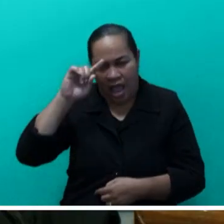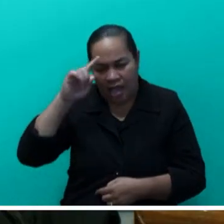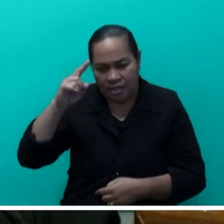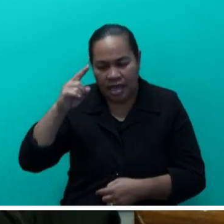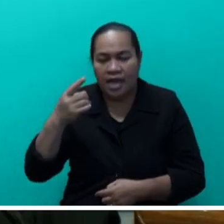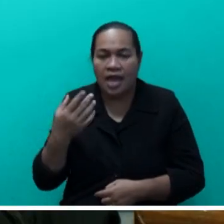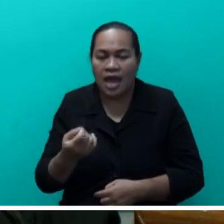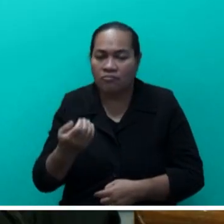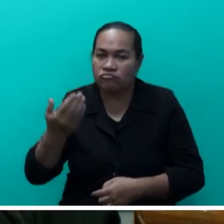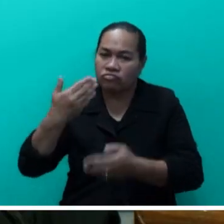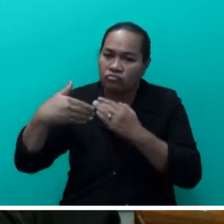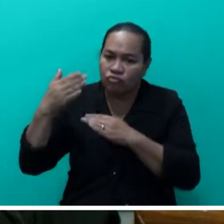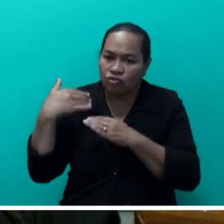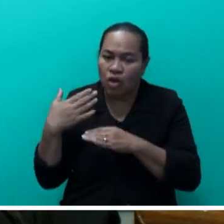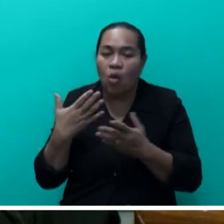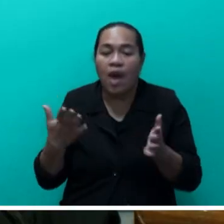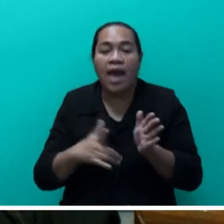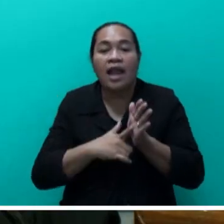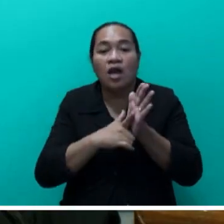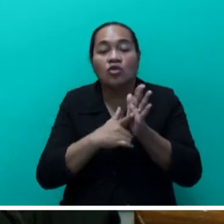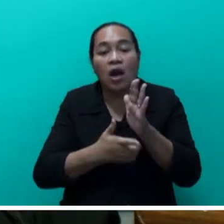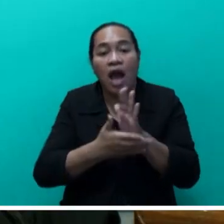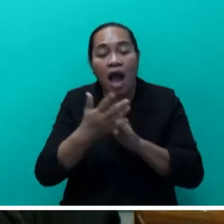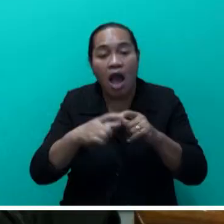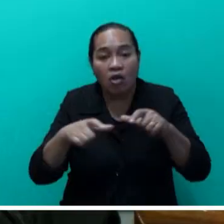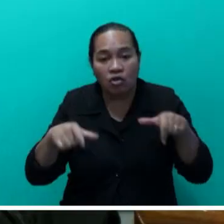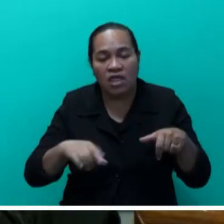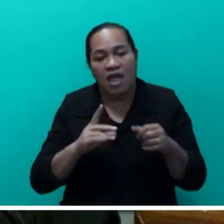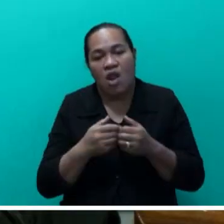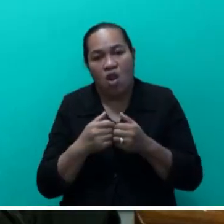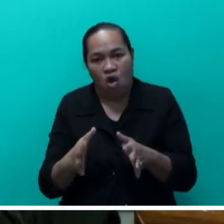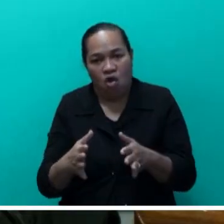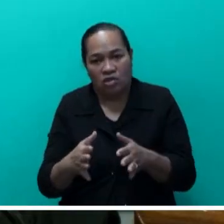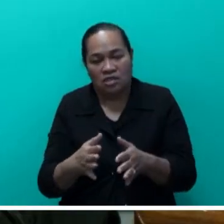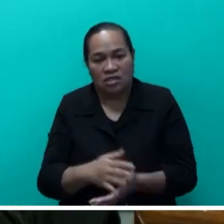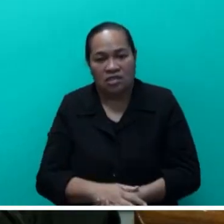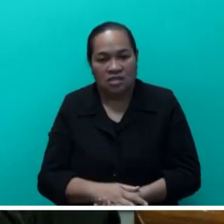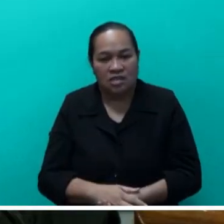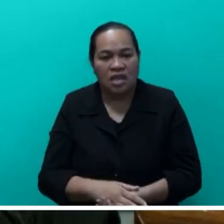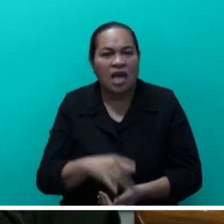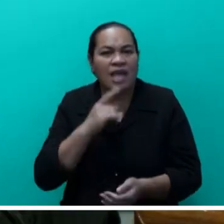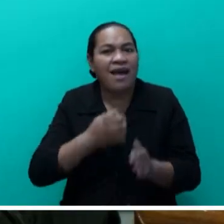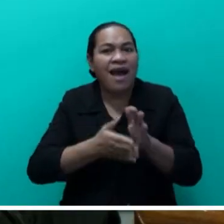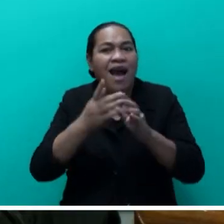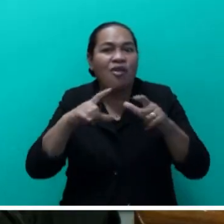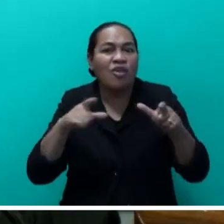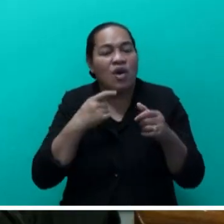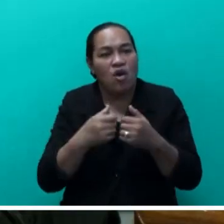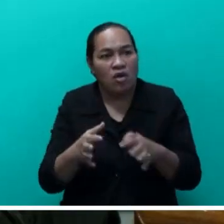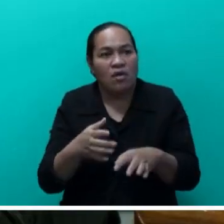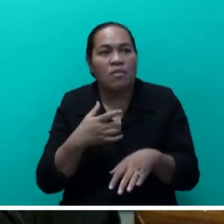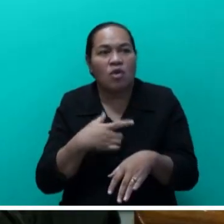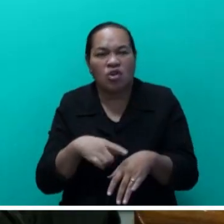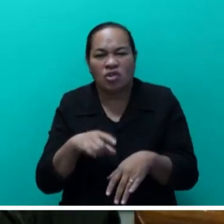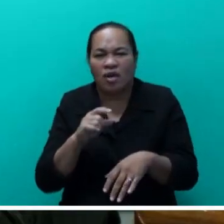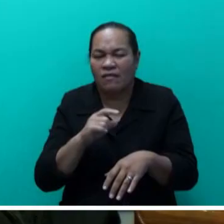a case in the Lautoka High Court. They lost out. High Court, Court of Appeal, because of time,